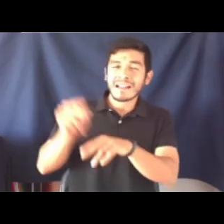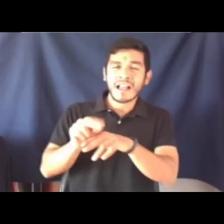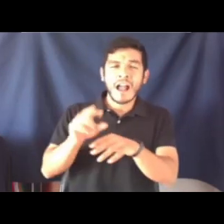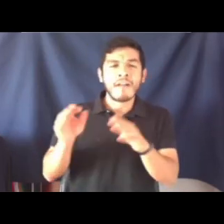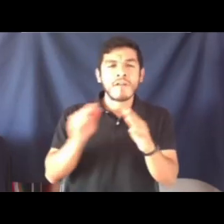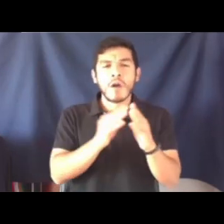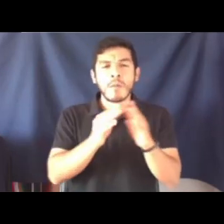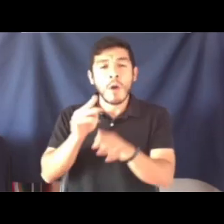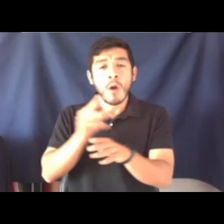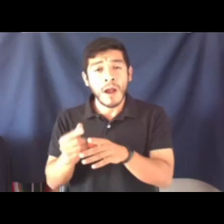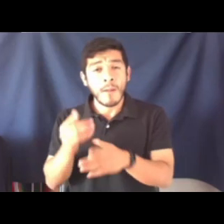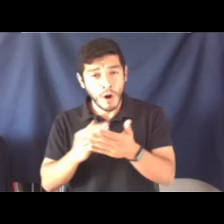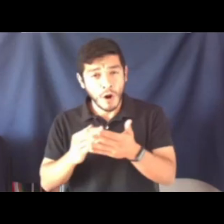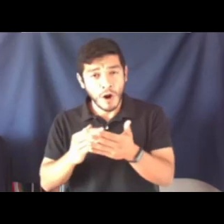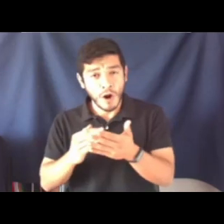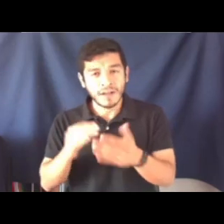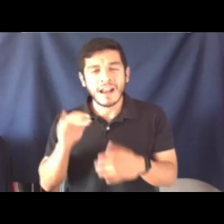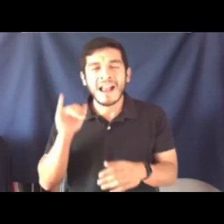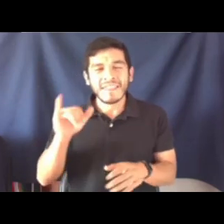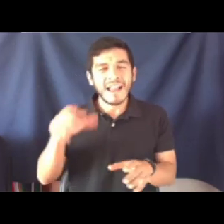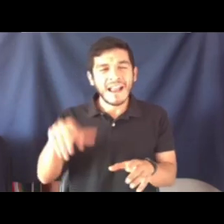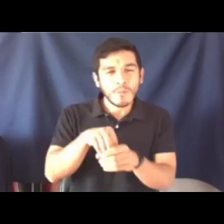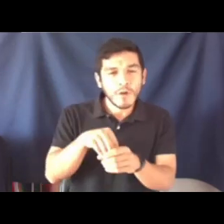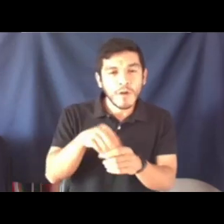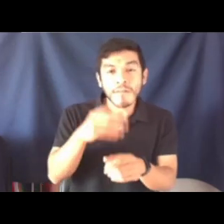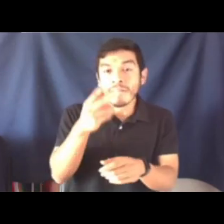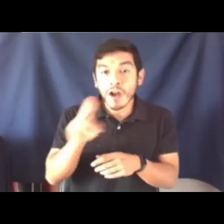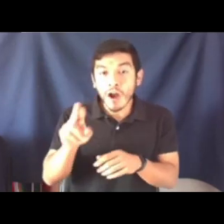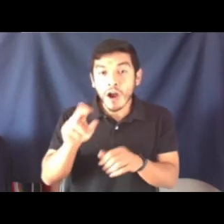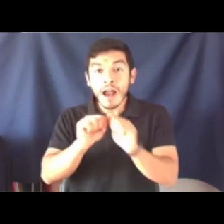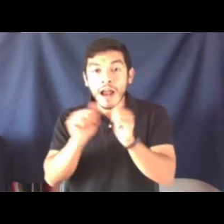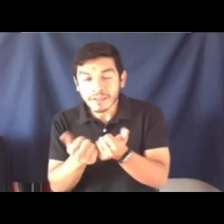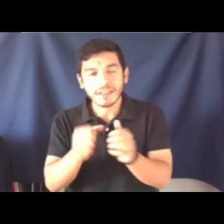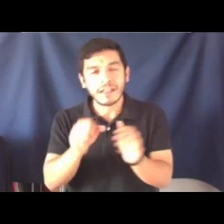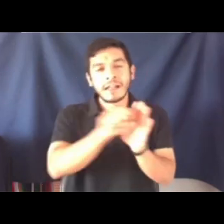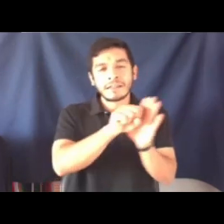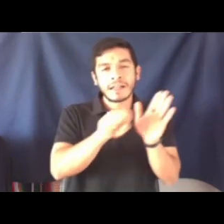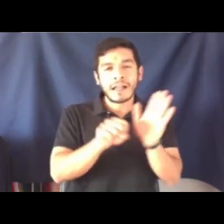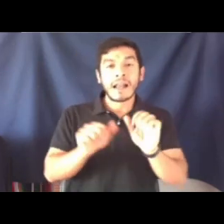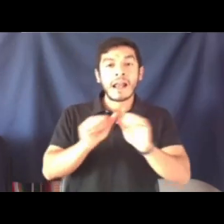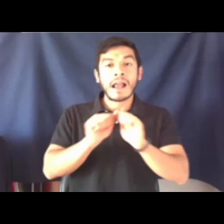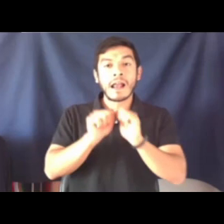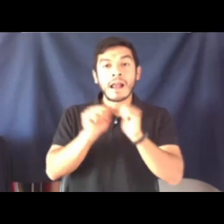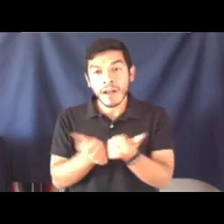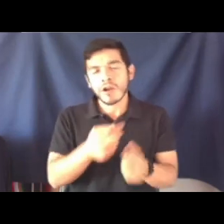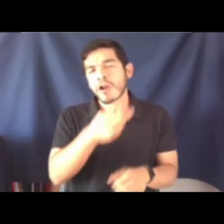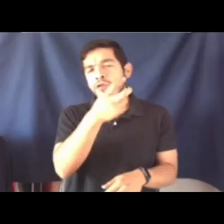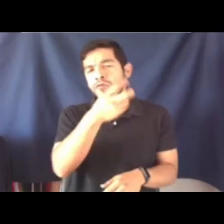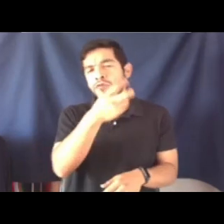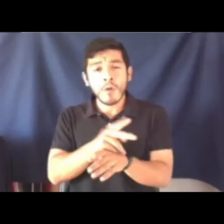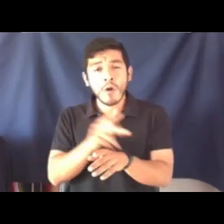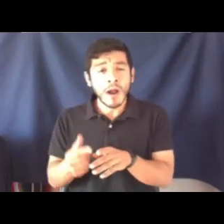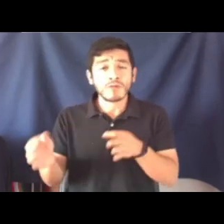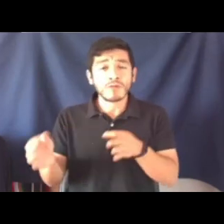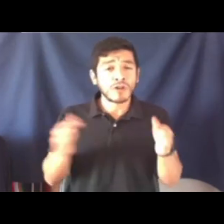with disabilities. That includes VR agencies, state administrators, transition program directors, community rehab